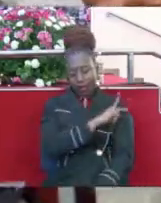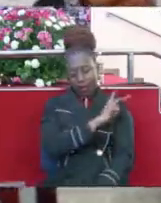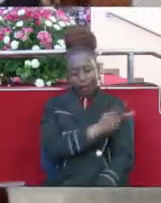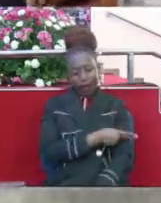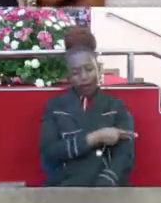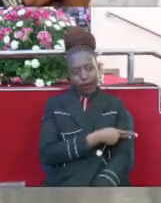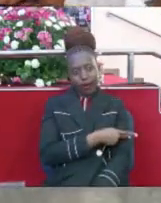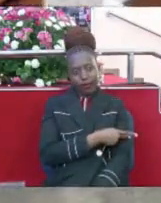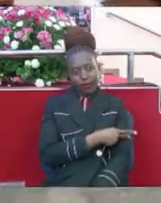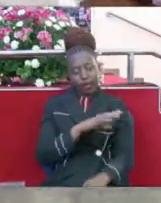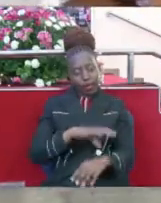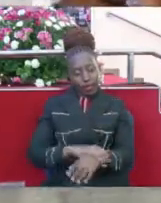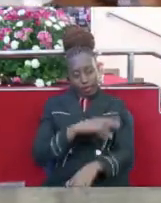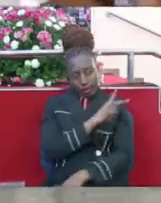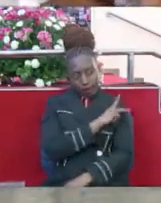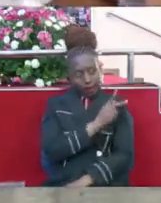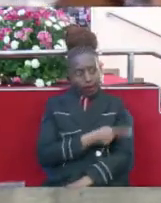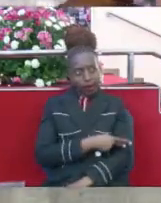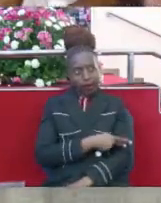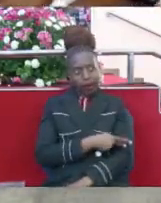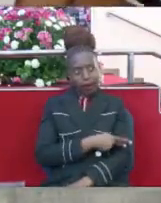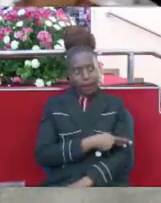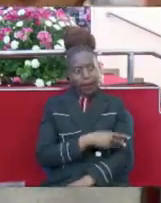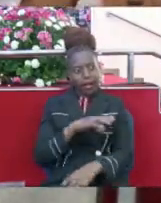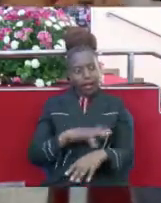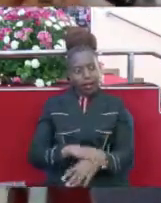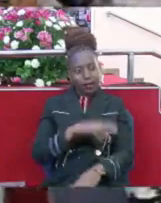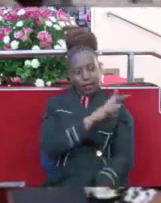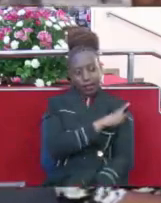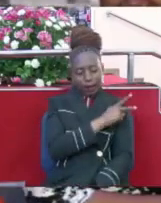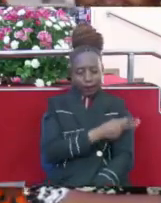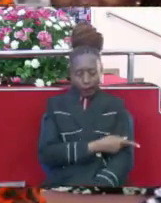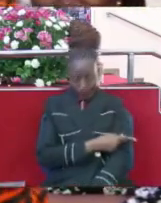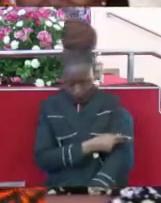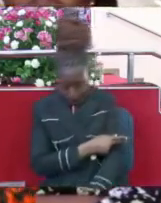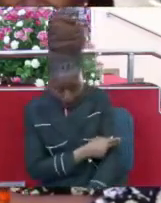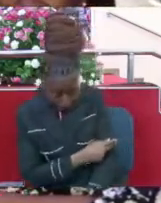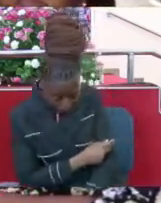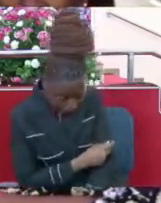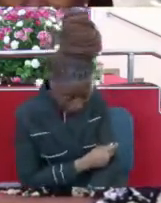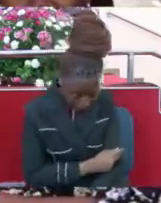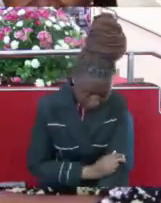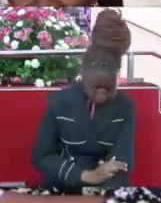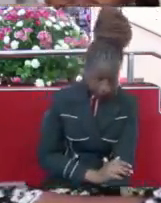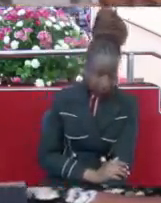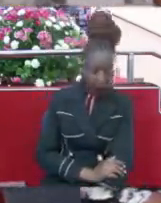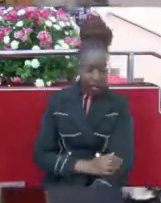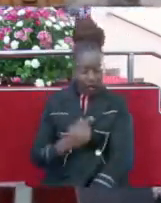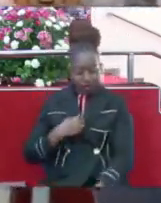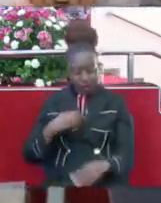I am taking ground. I am taking ground. You can say, I've decided to follow